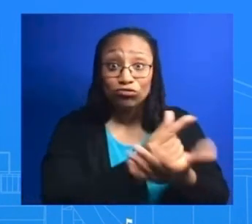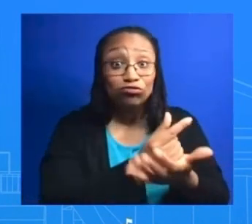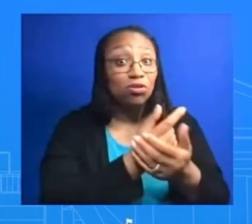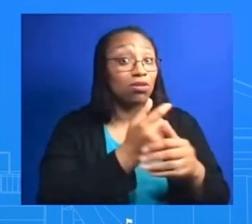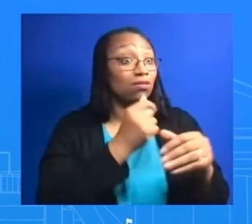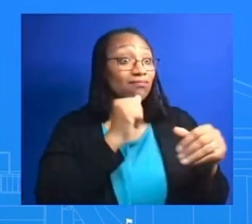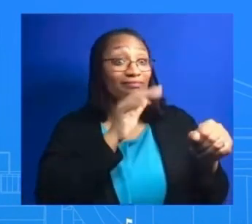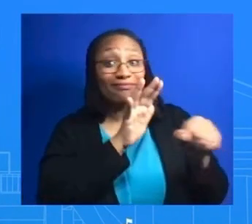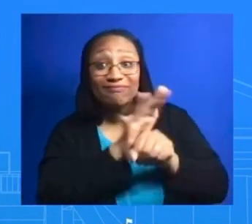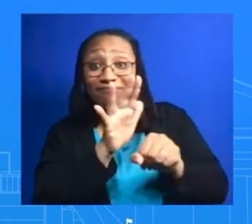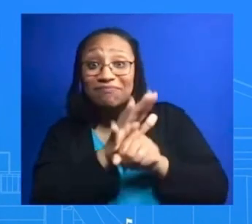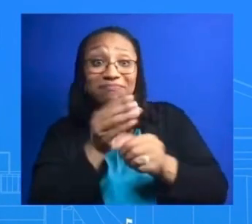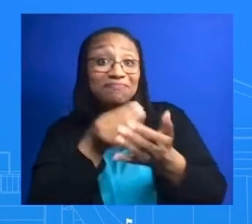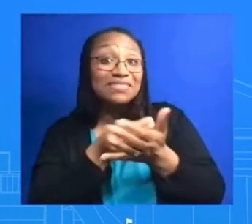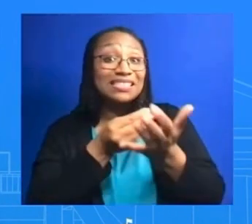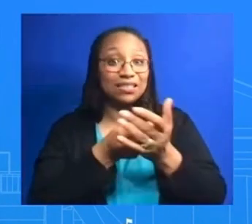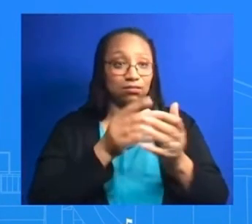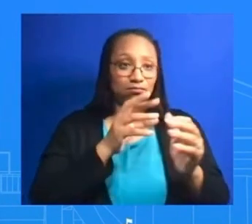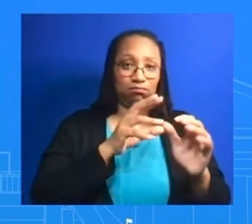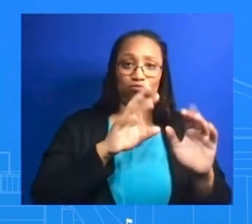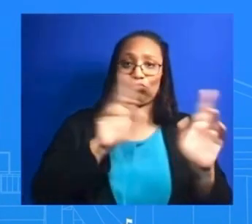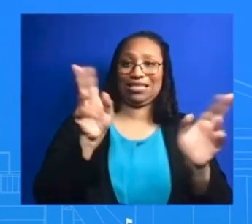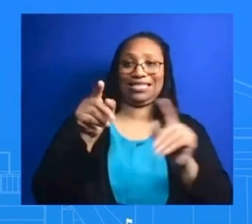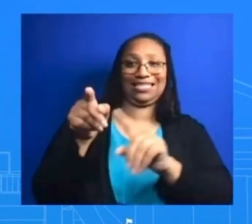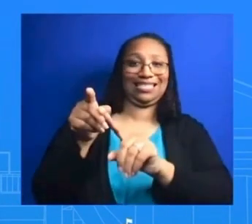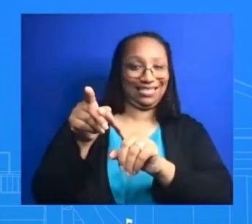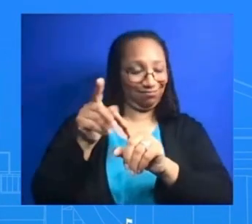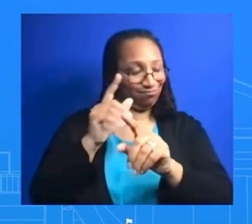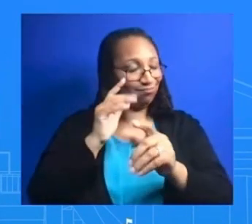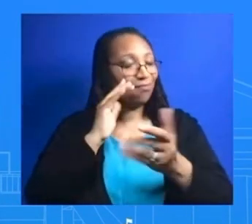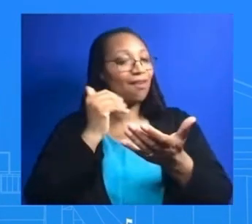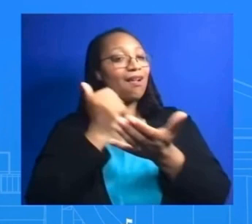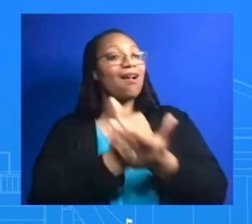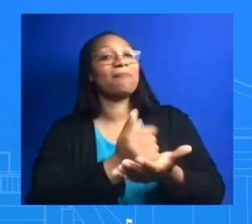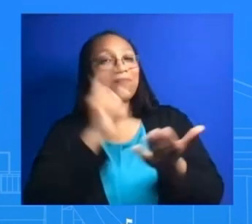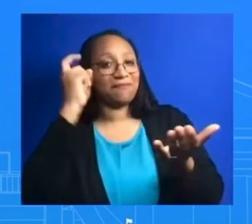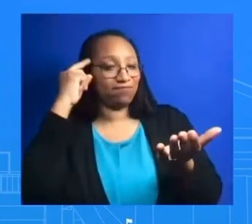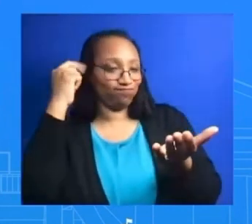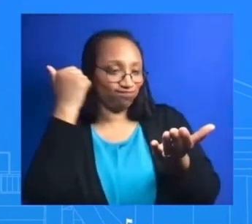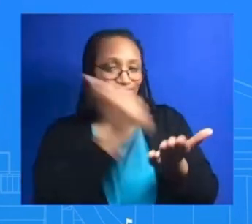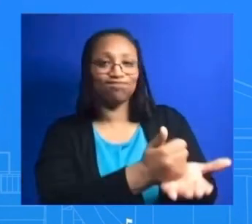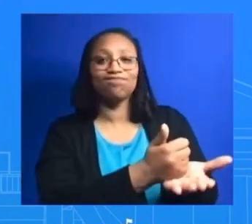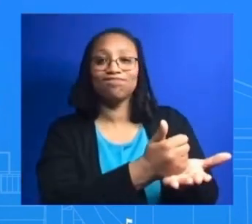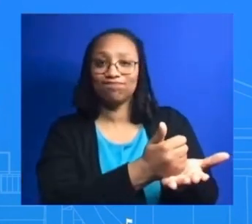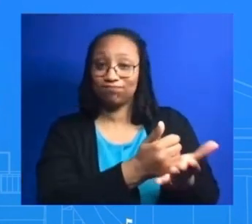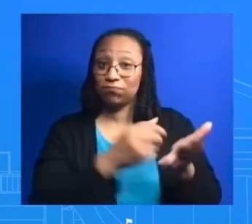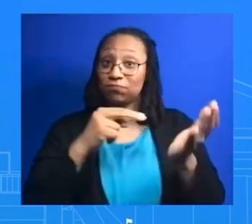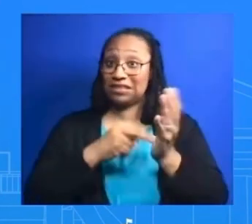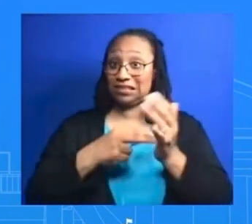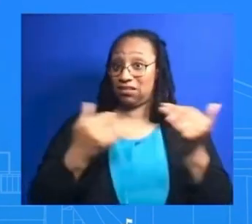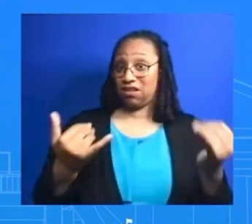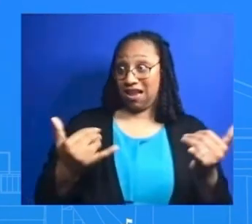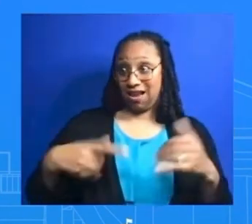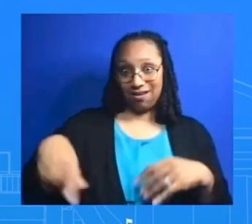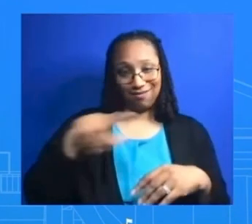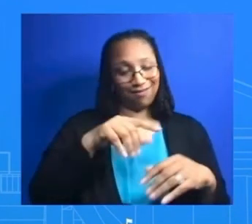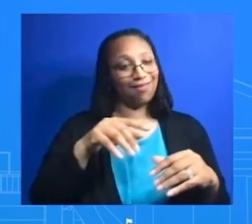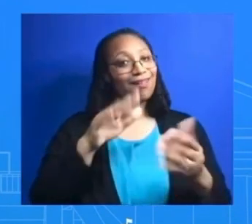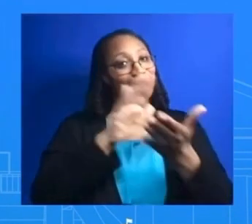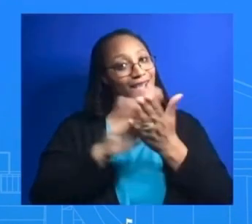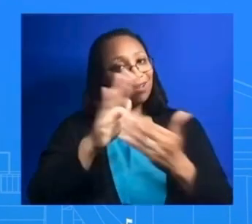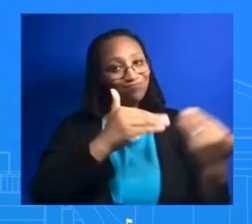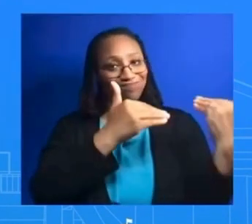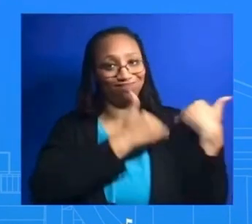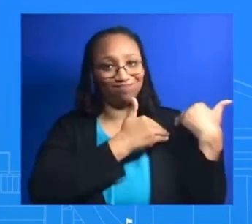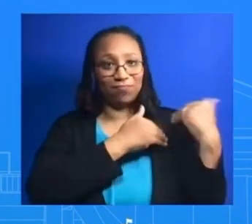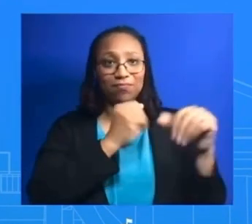that rule that is going to hold colleges accountable for actually delivering on the promise of higher education for those students. And I would also note that the